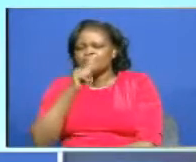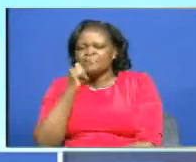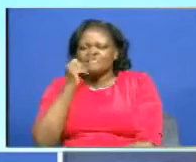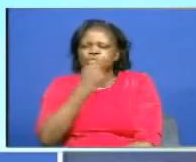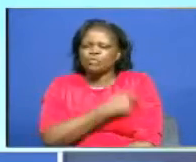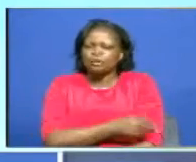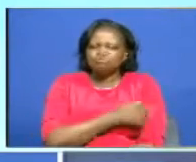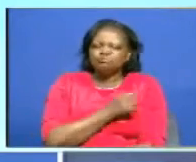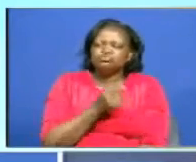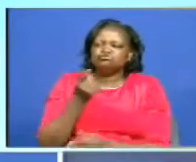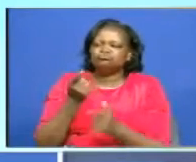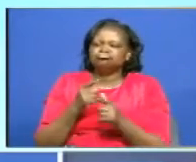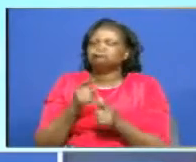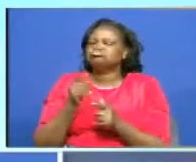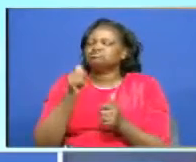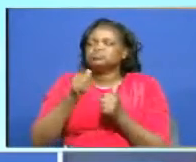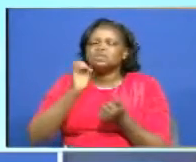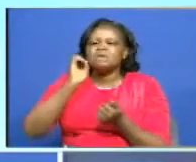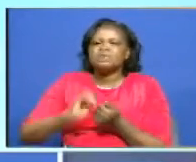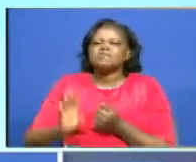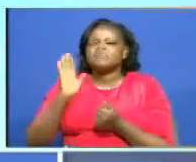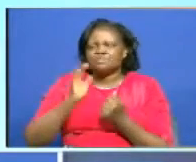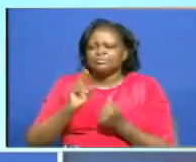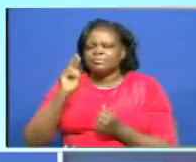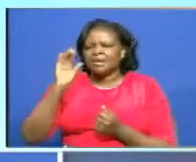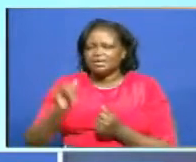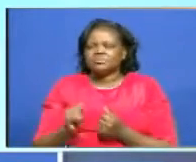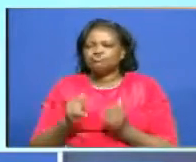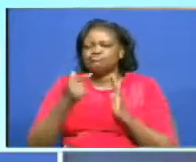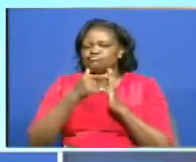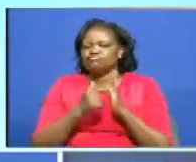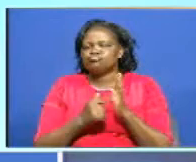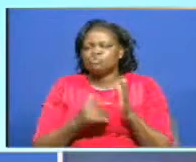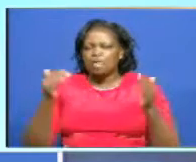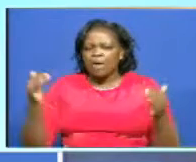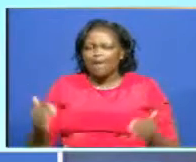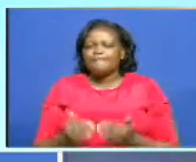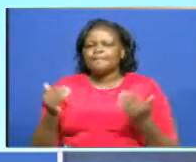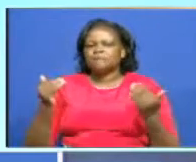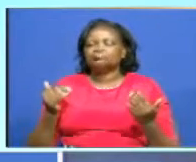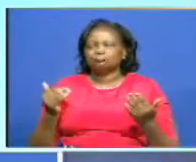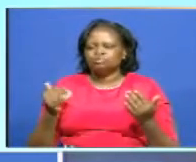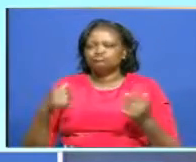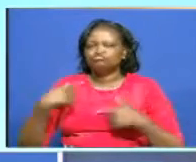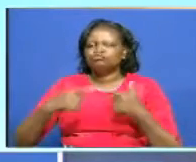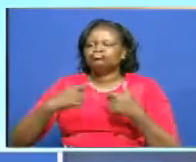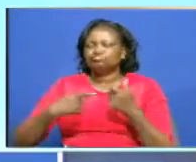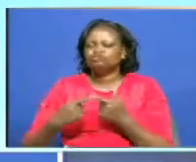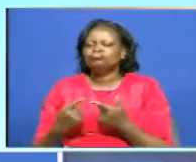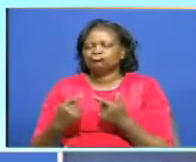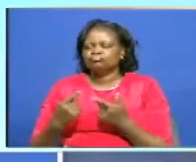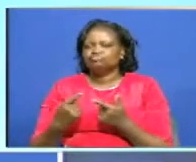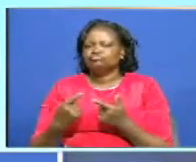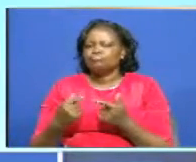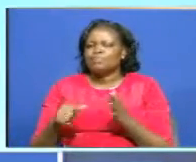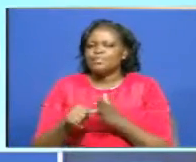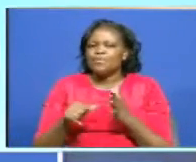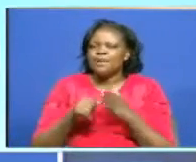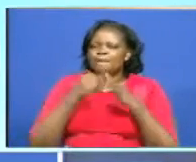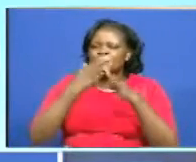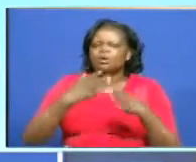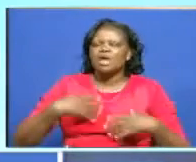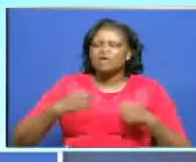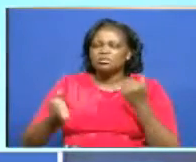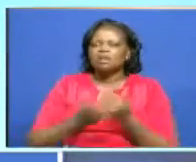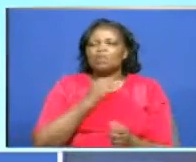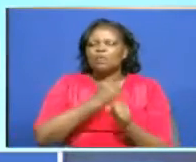at an extra cost. Nancy Okware with details on the impact of the ongoing standoff between healthcare